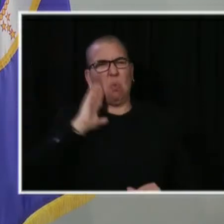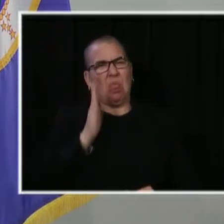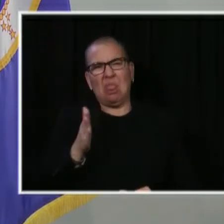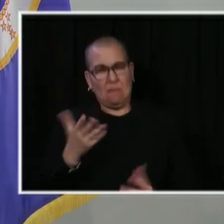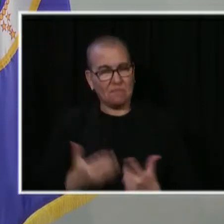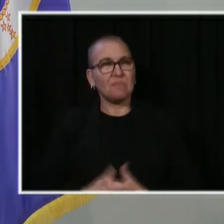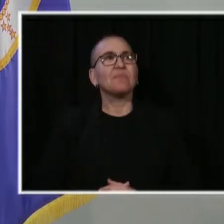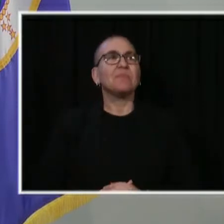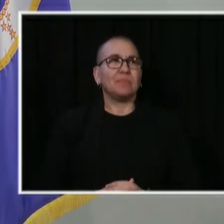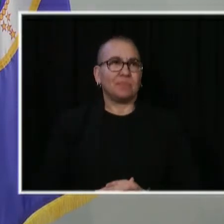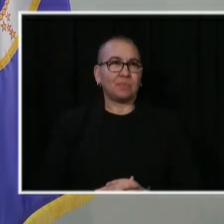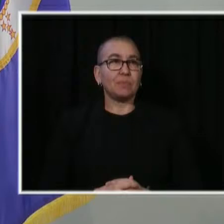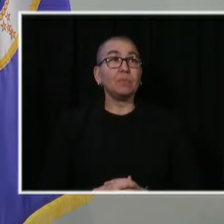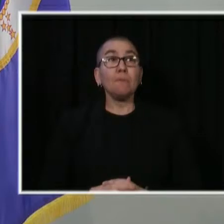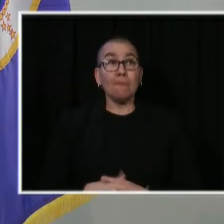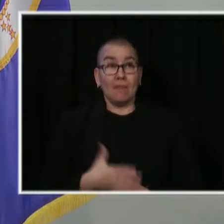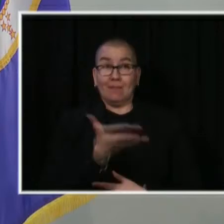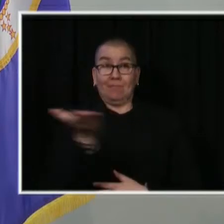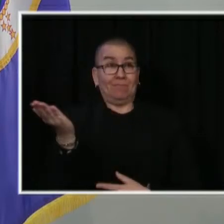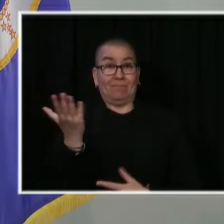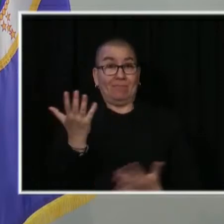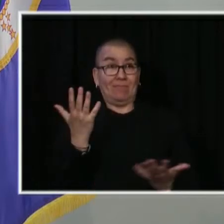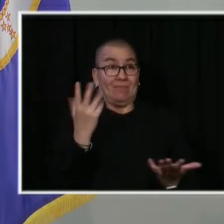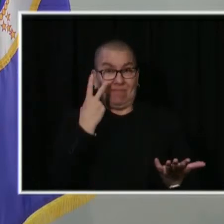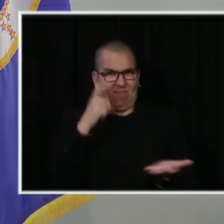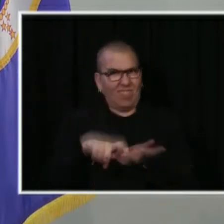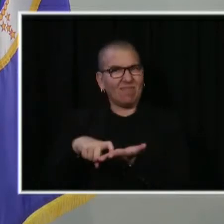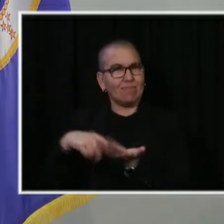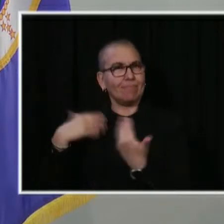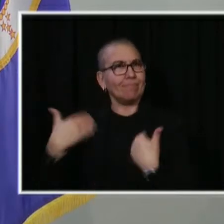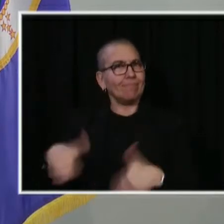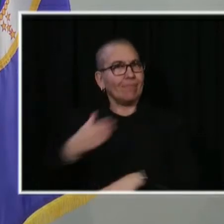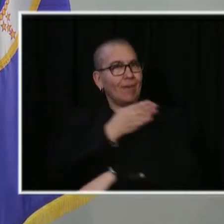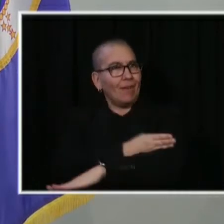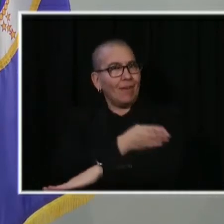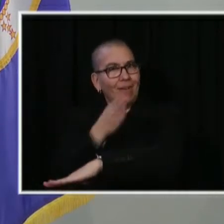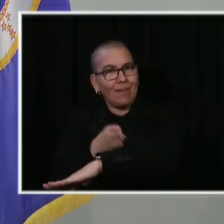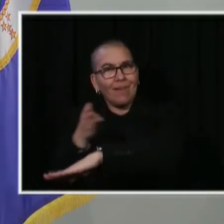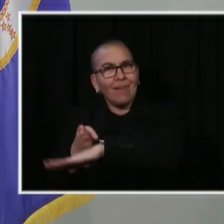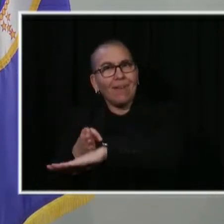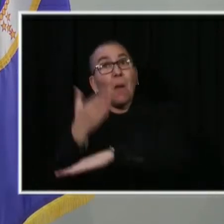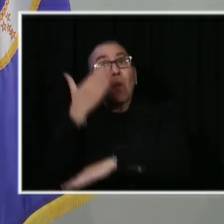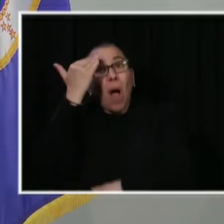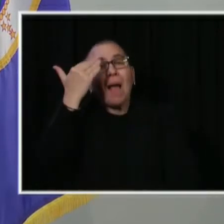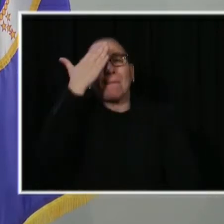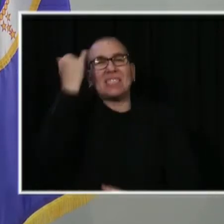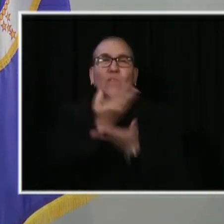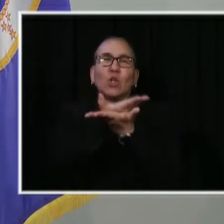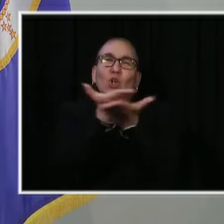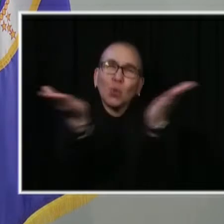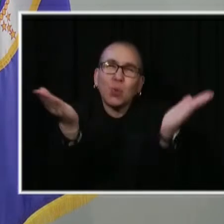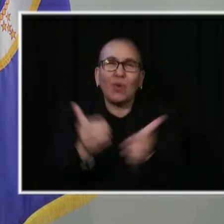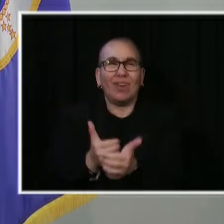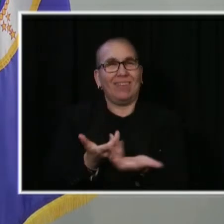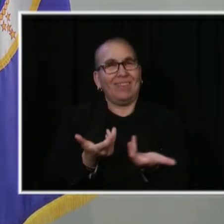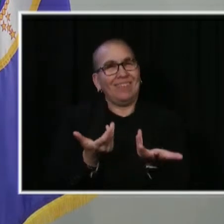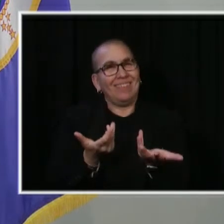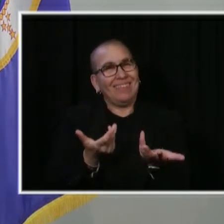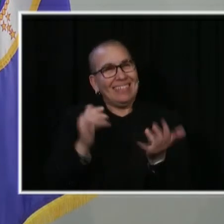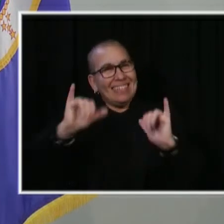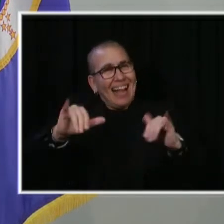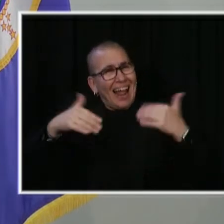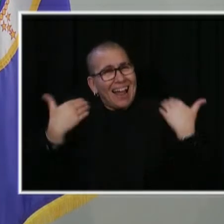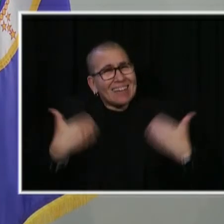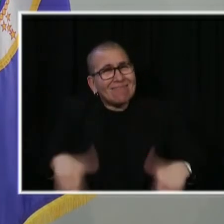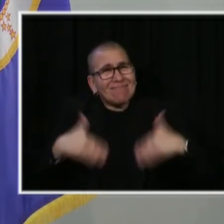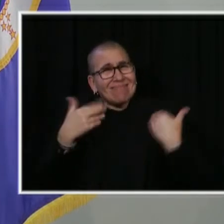overrun it. You're seeing that play itself out in places like India today at 2% vaccination rates. That's what happens. We didn't do that. The